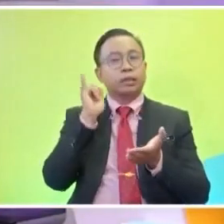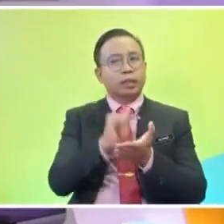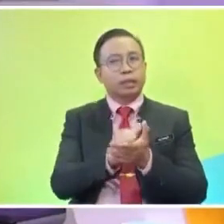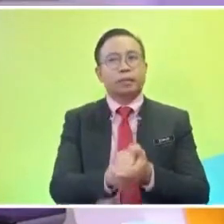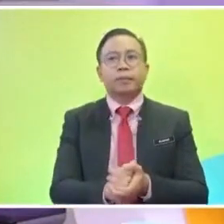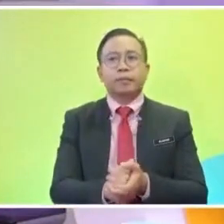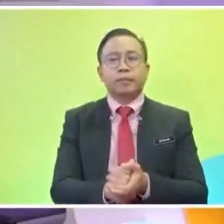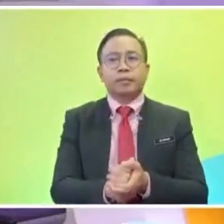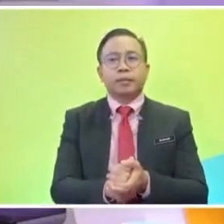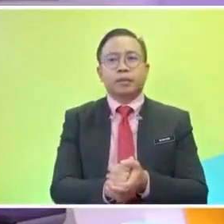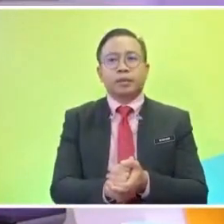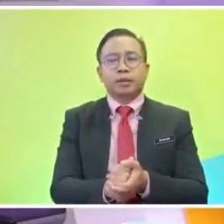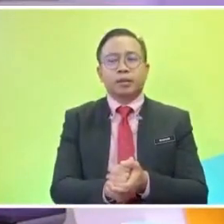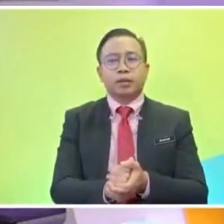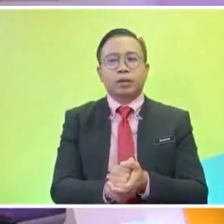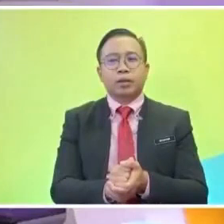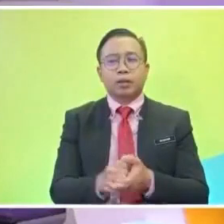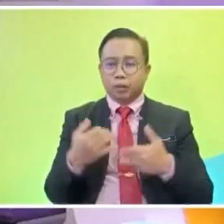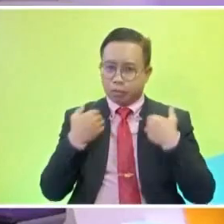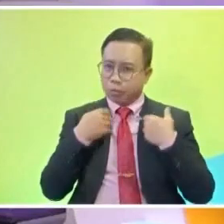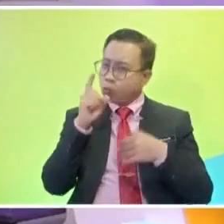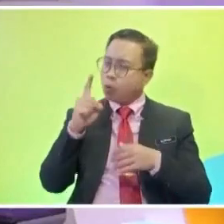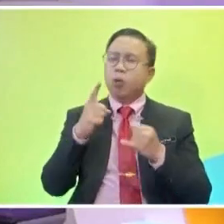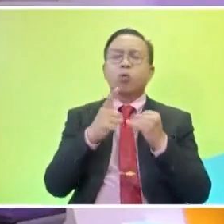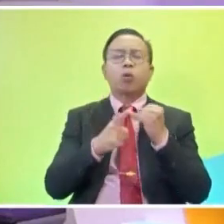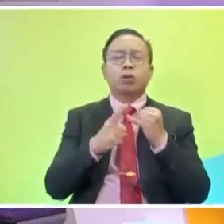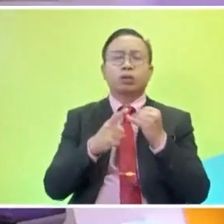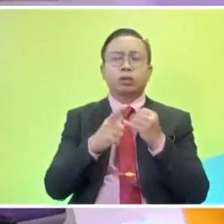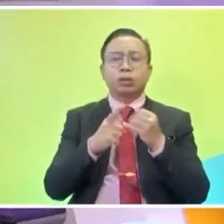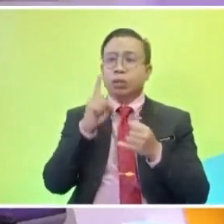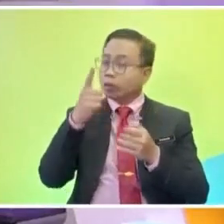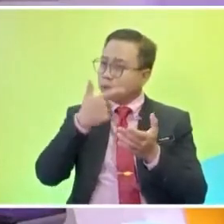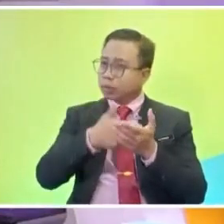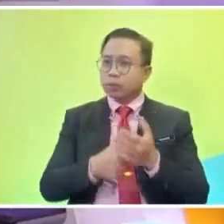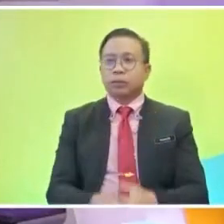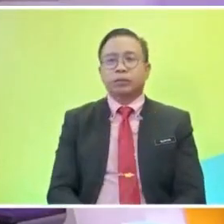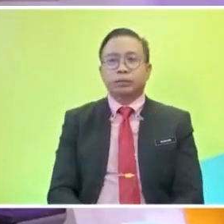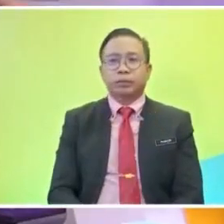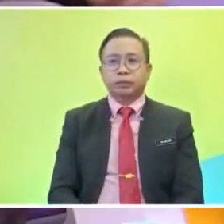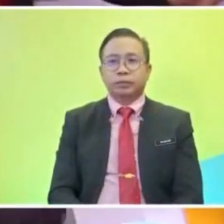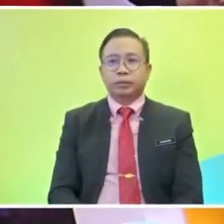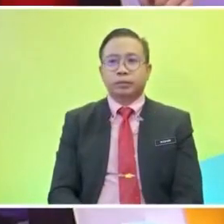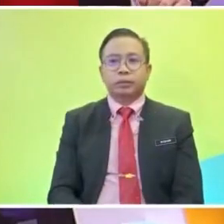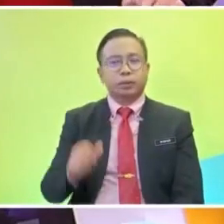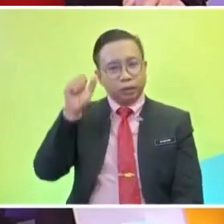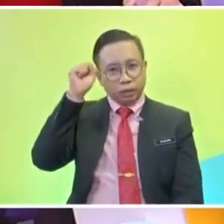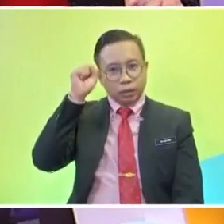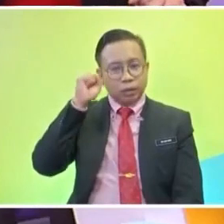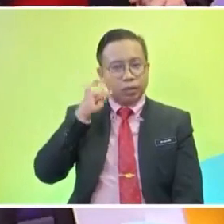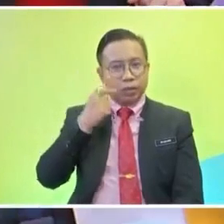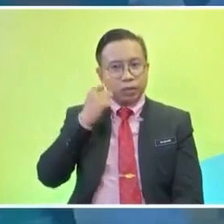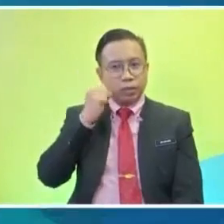in boxes. Okay, and we've got one more. Who would like to try this one? One more. Okay, yes, Ashil.